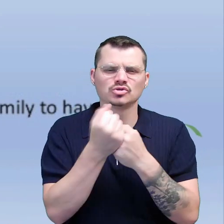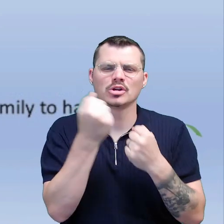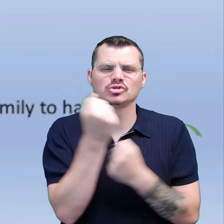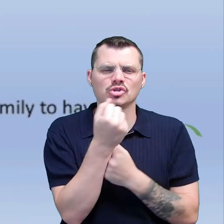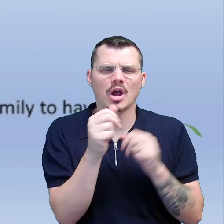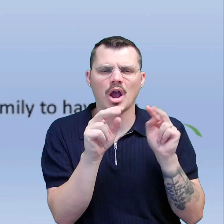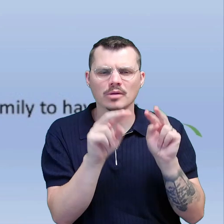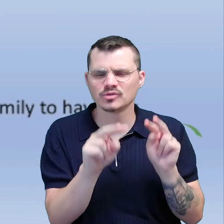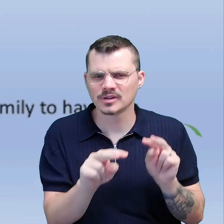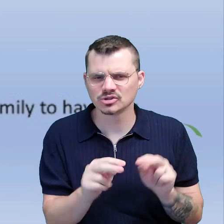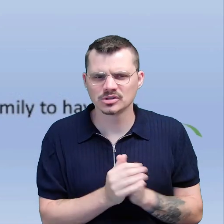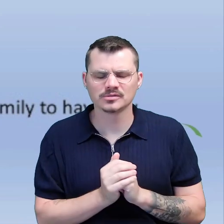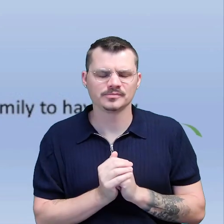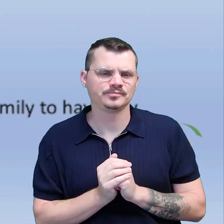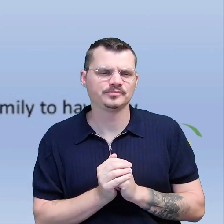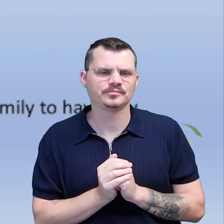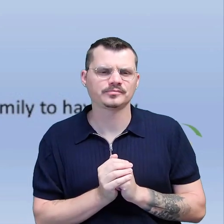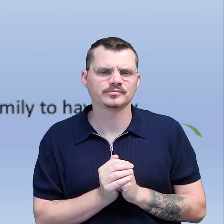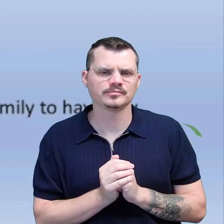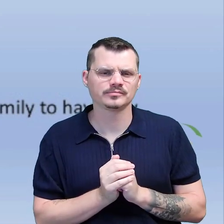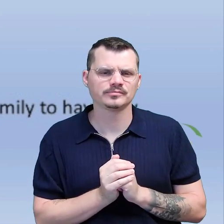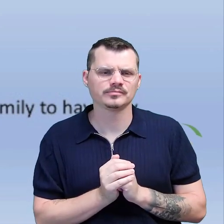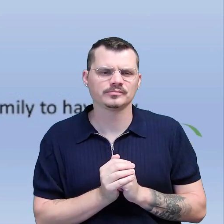observation, and